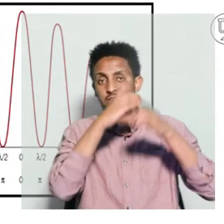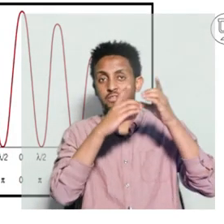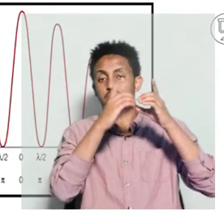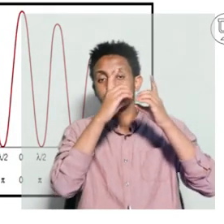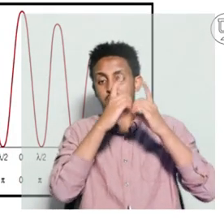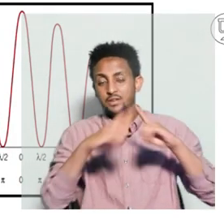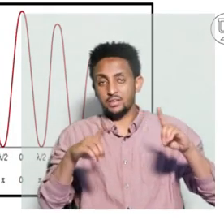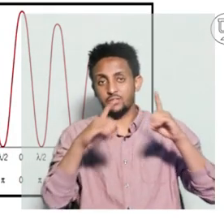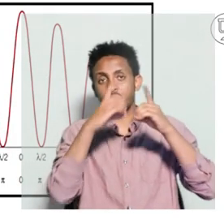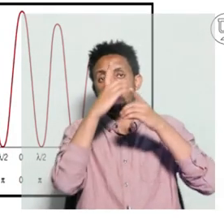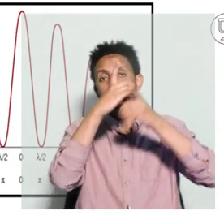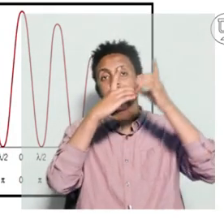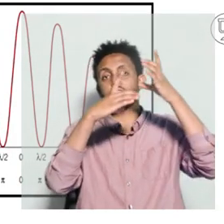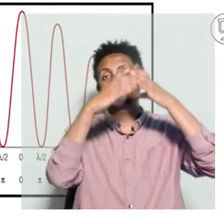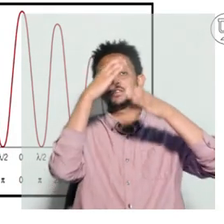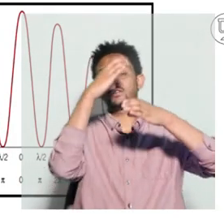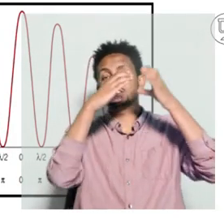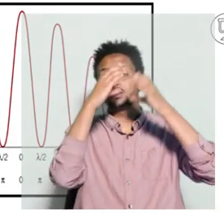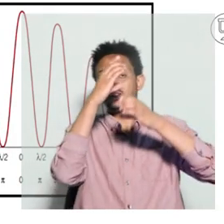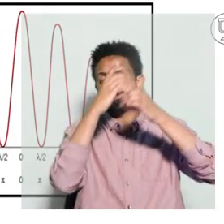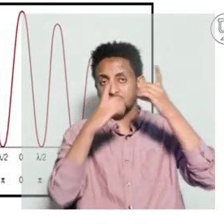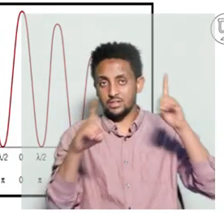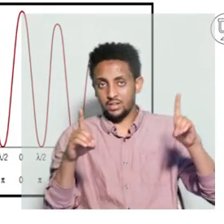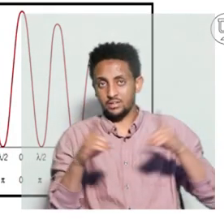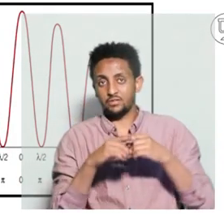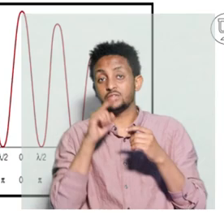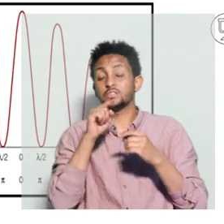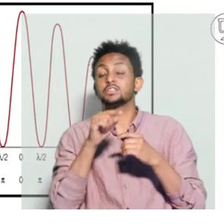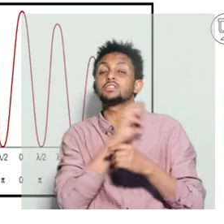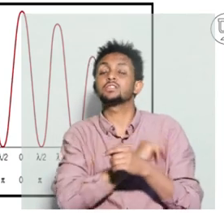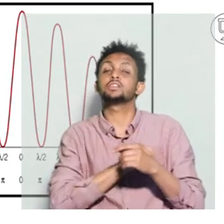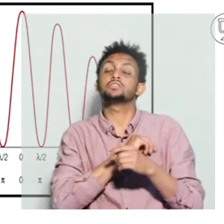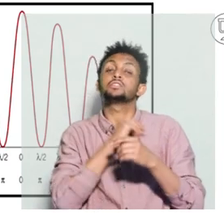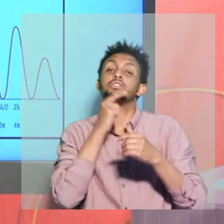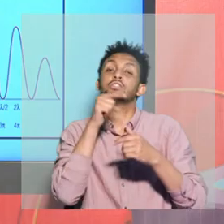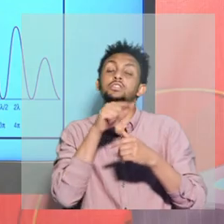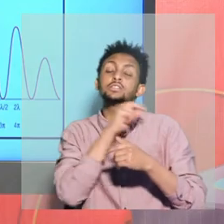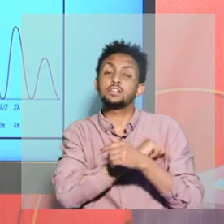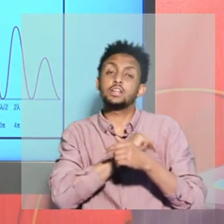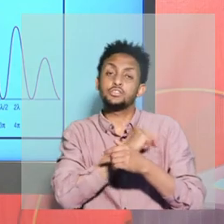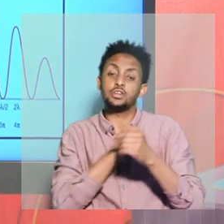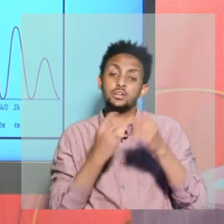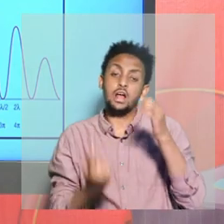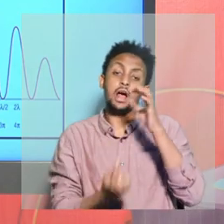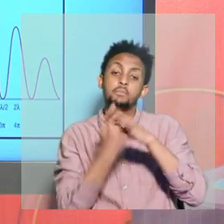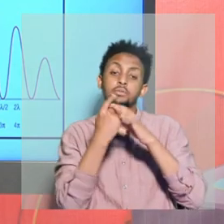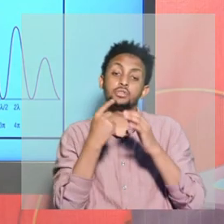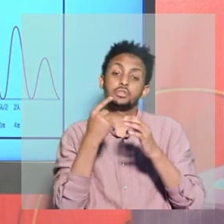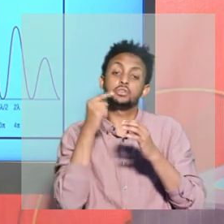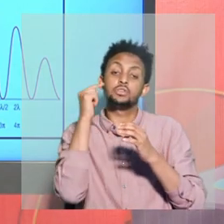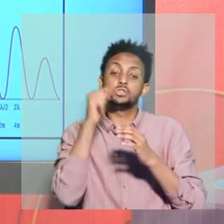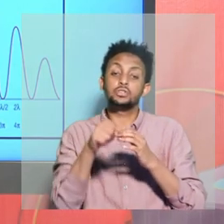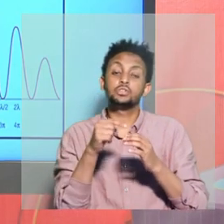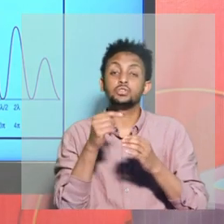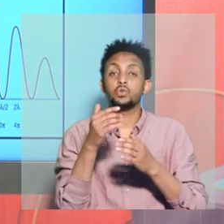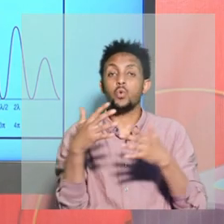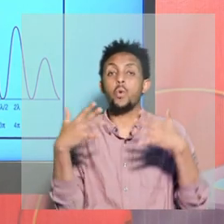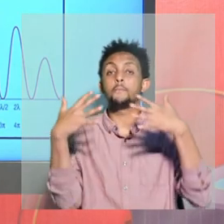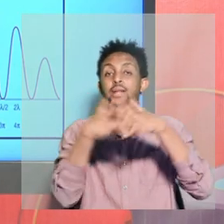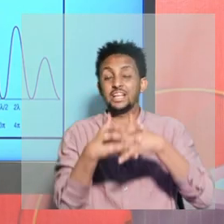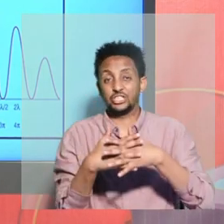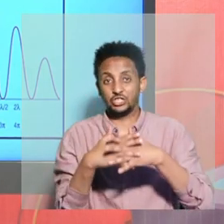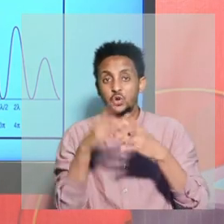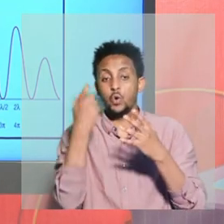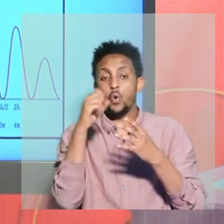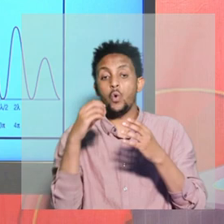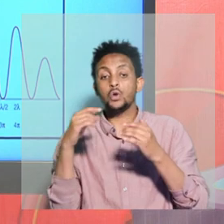this is what we call the interference nature of light. Actually, those nature appears due to the combination or